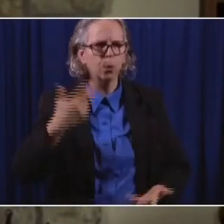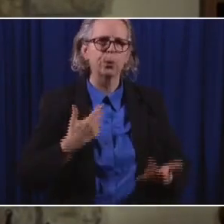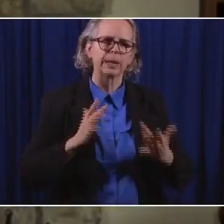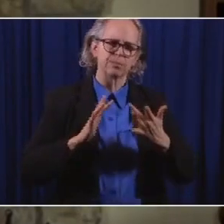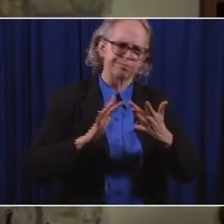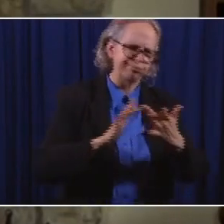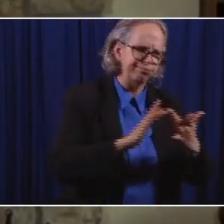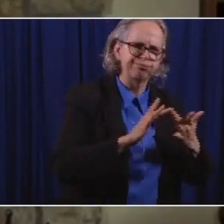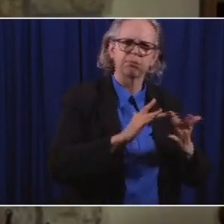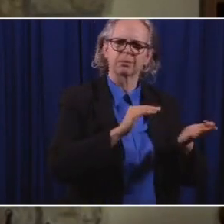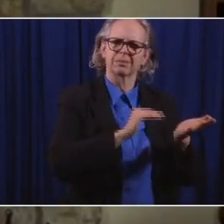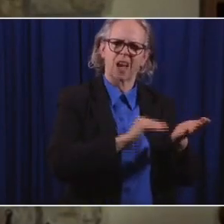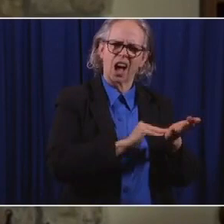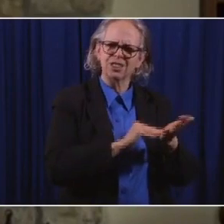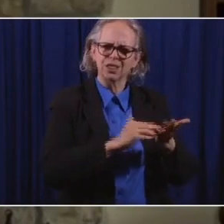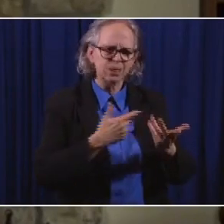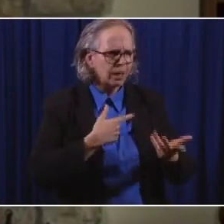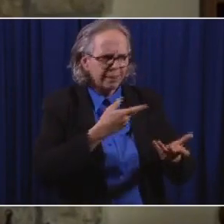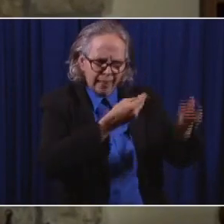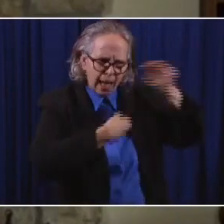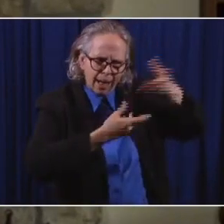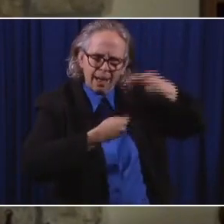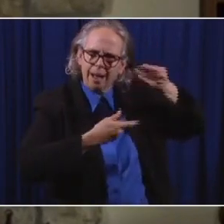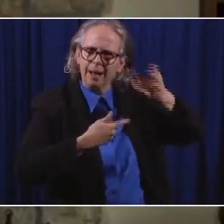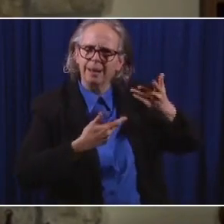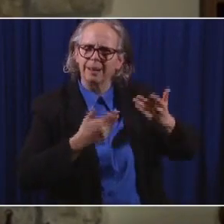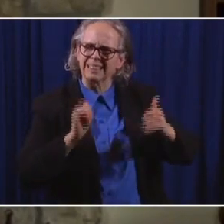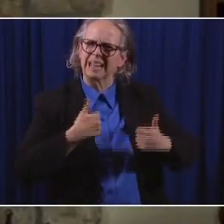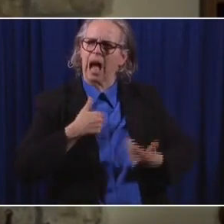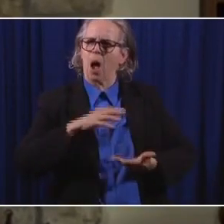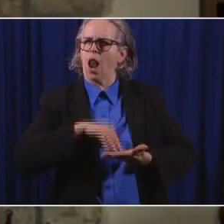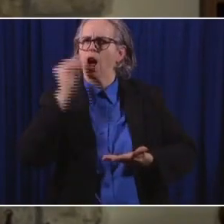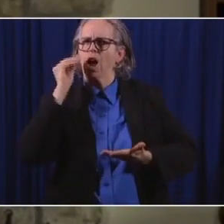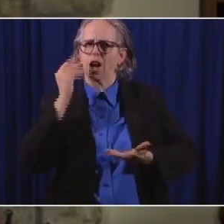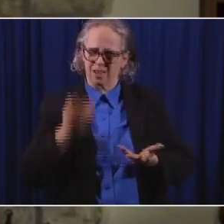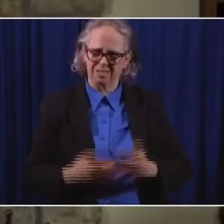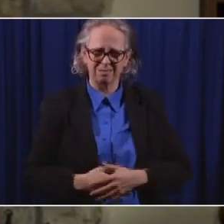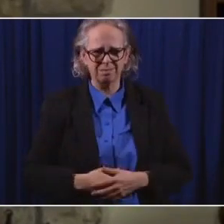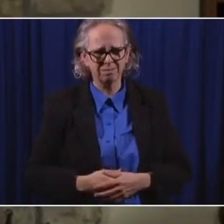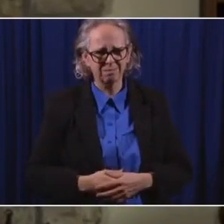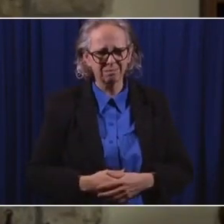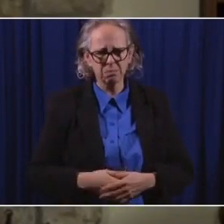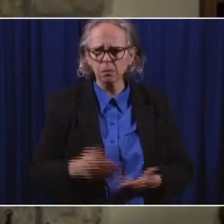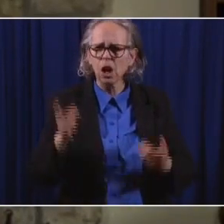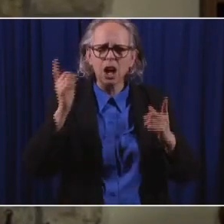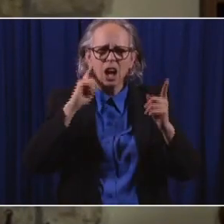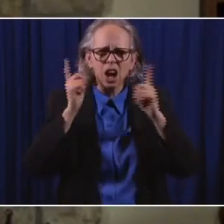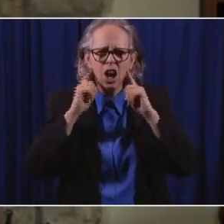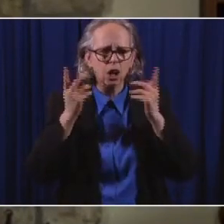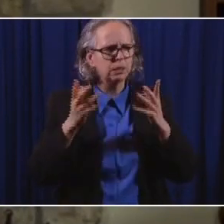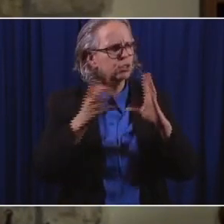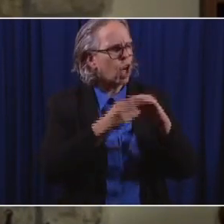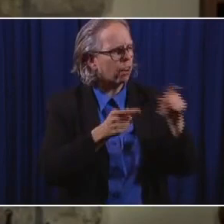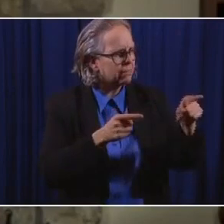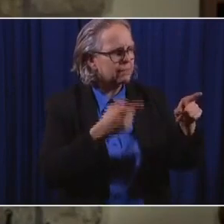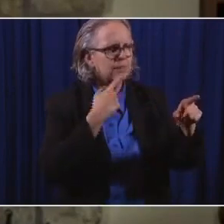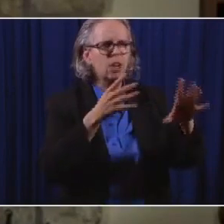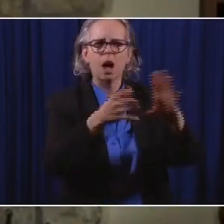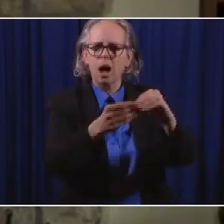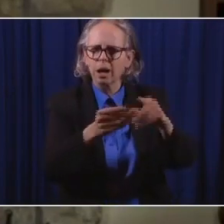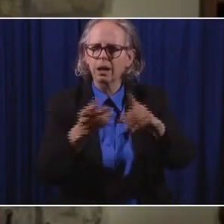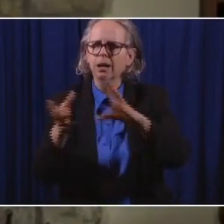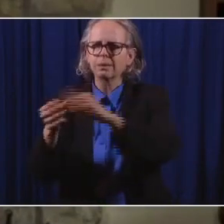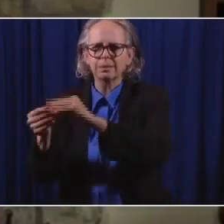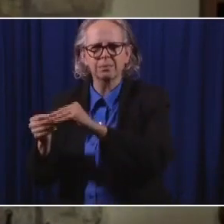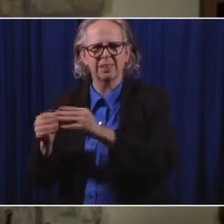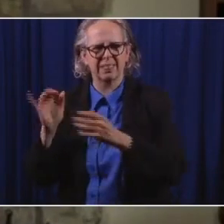and these informal events. And the big spreader, the big spreader ones, funerals, weddings,